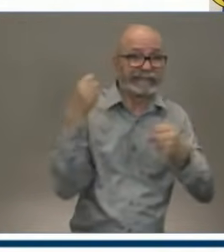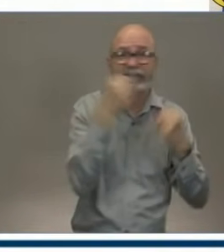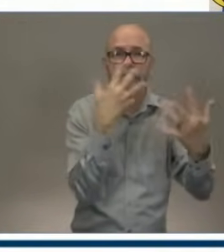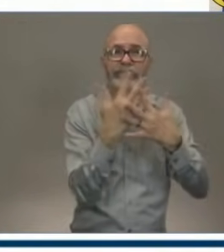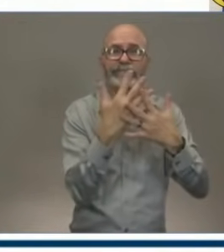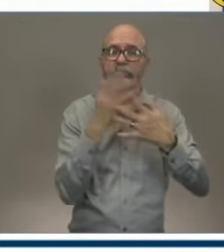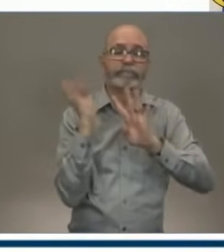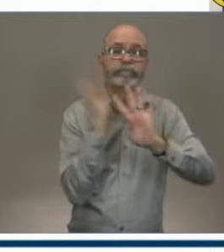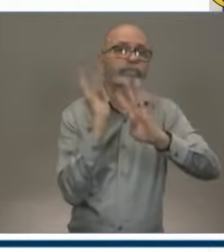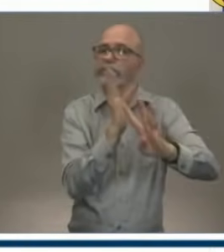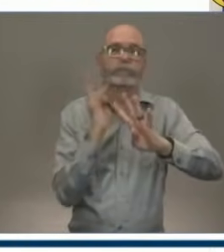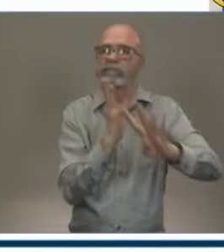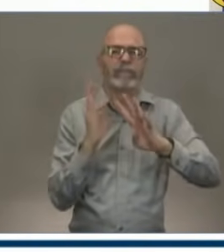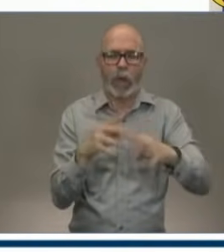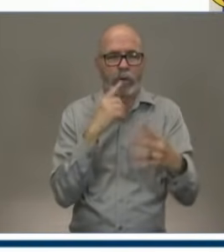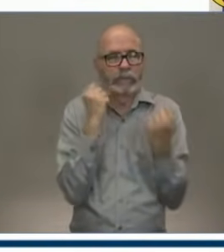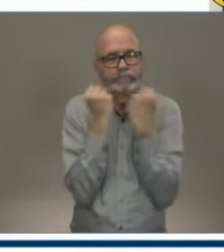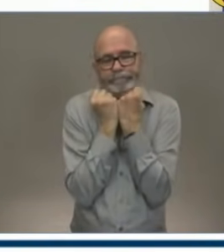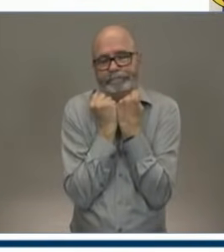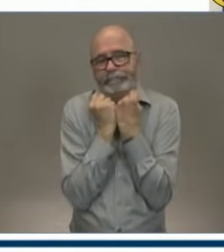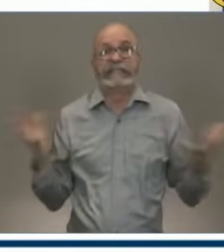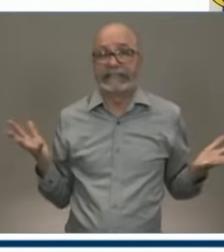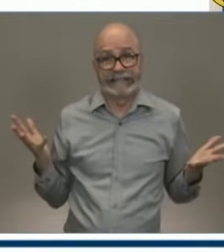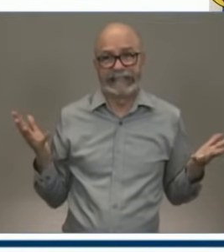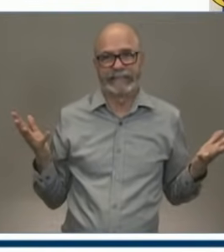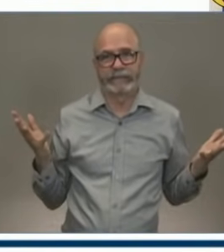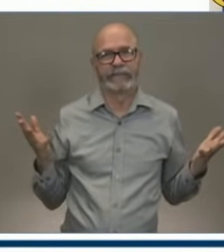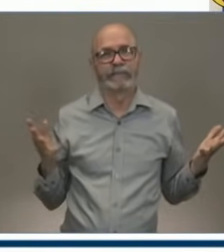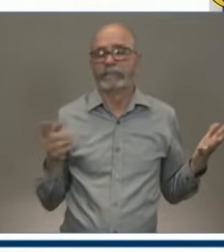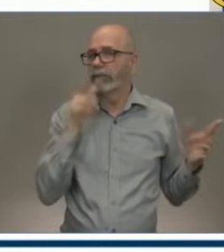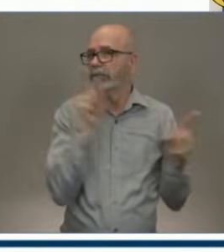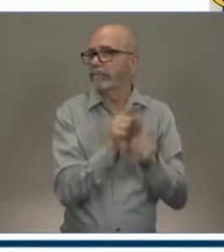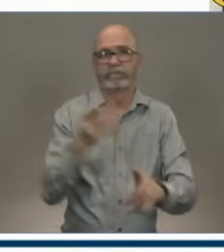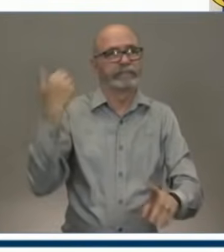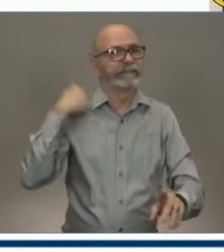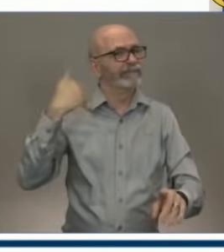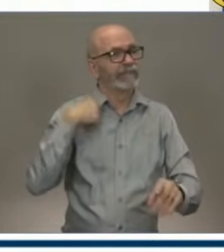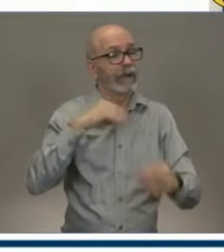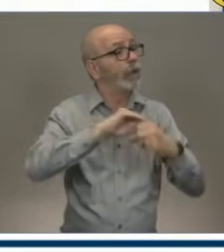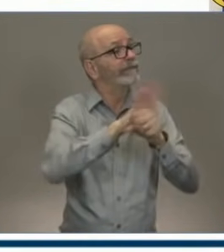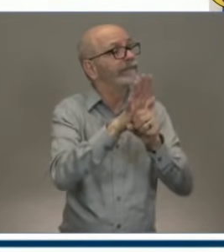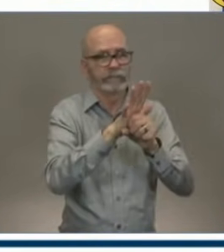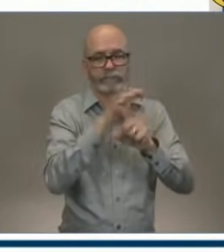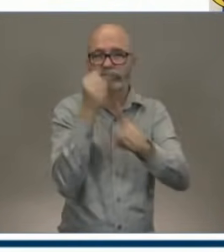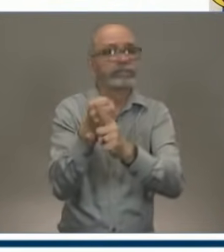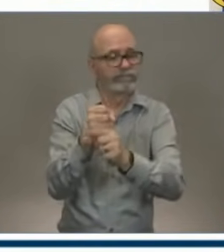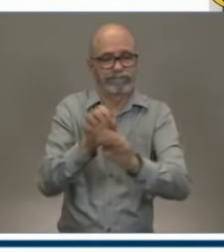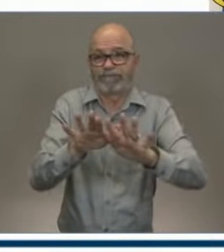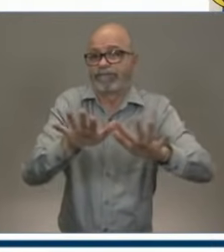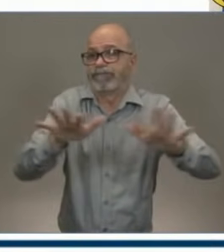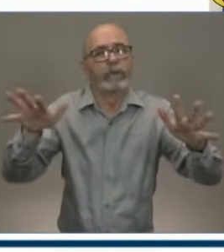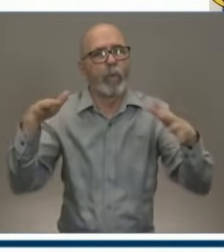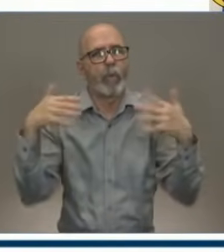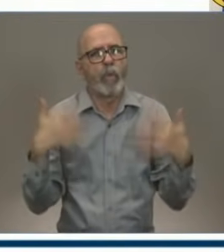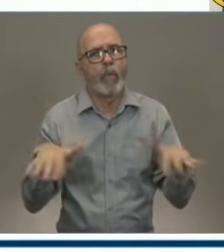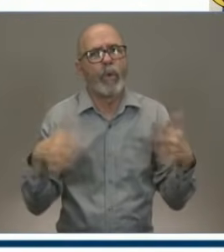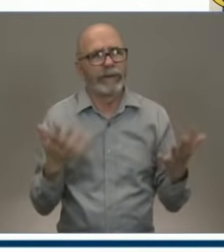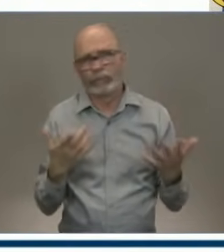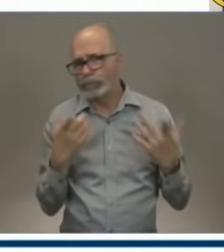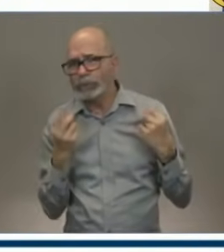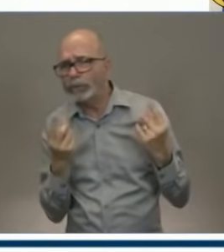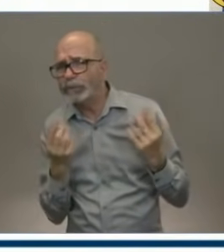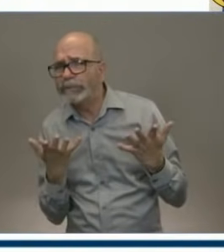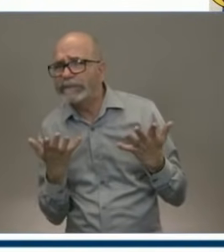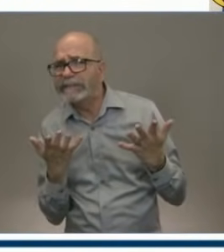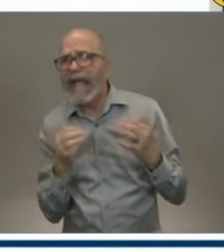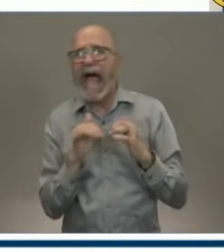Premier, will the province resume or increase efforts to reduce the prisoner population during COVID?